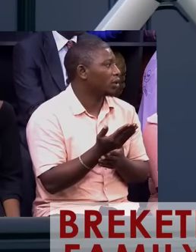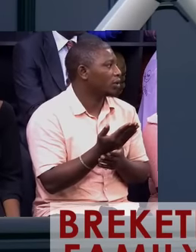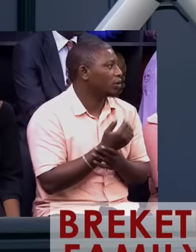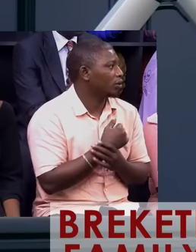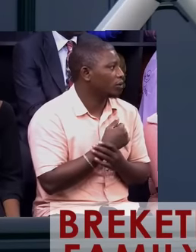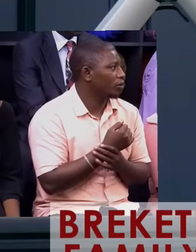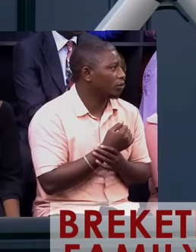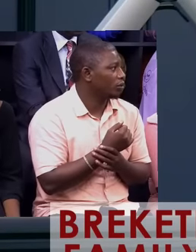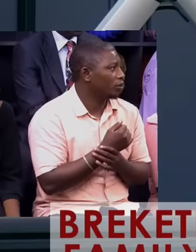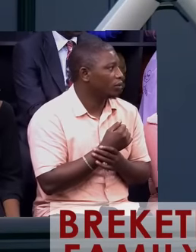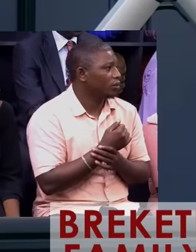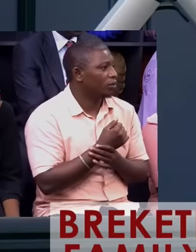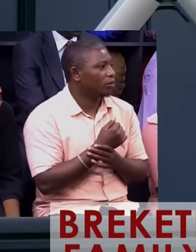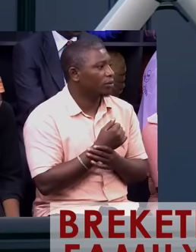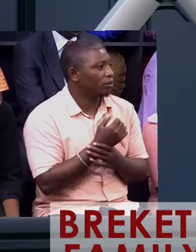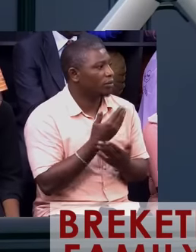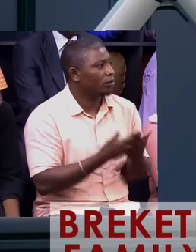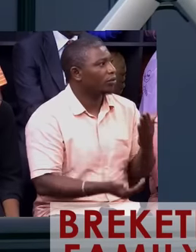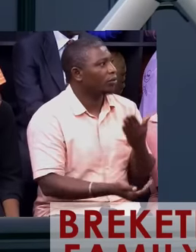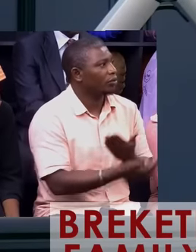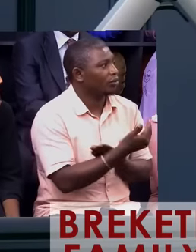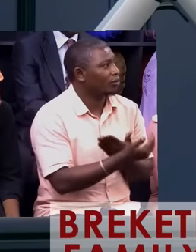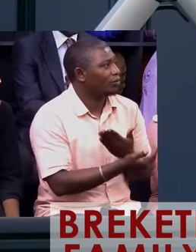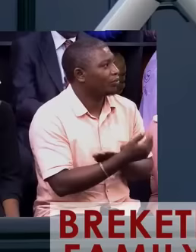thing hello good